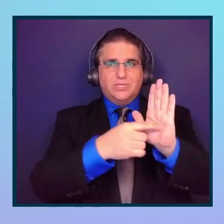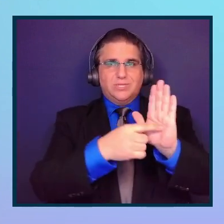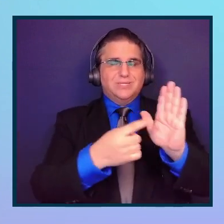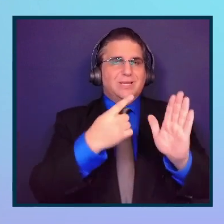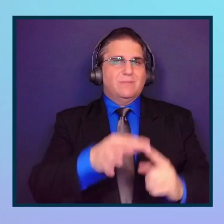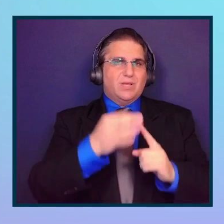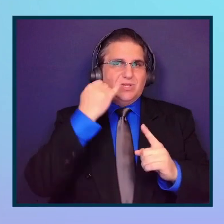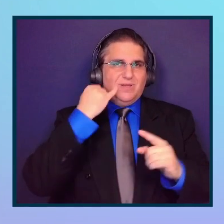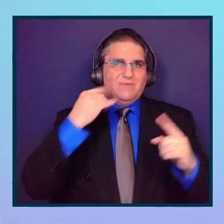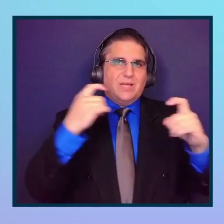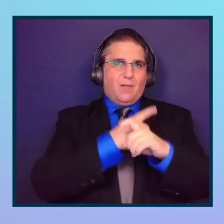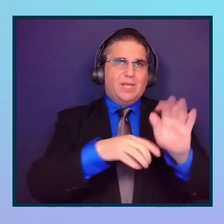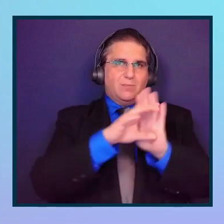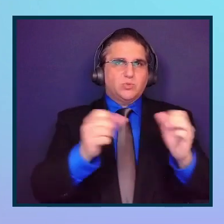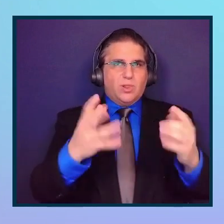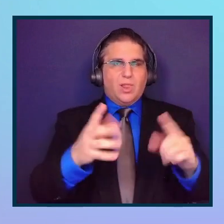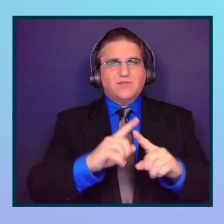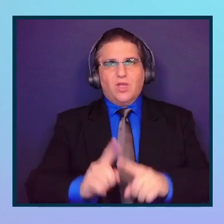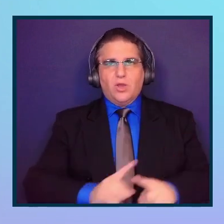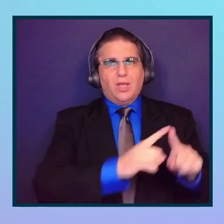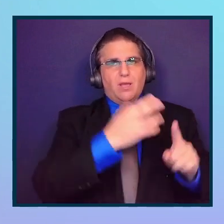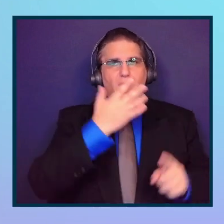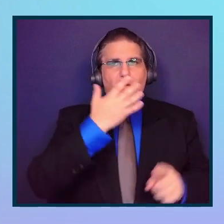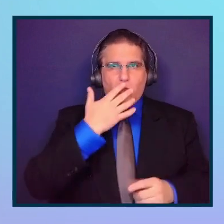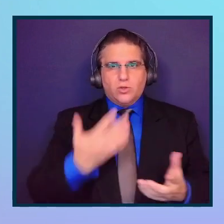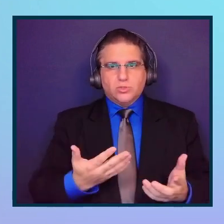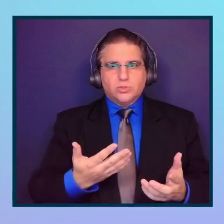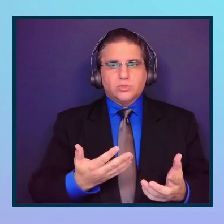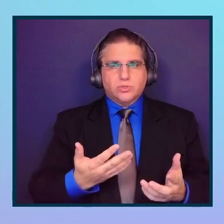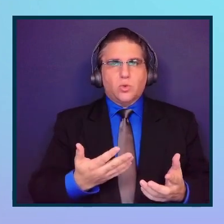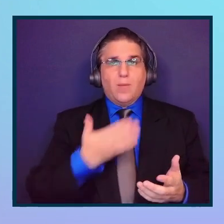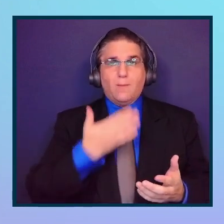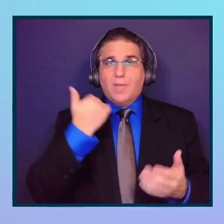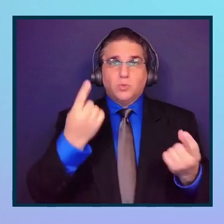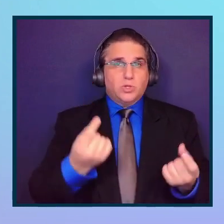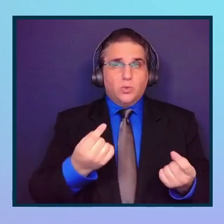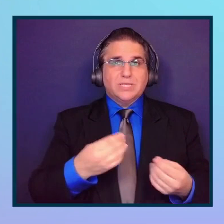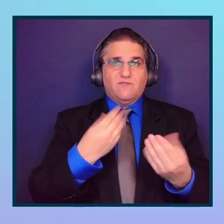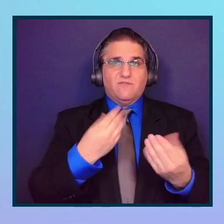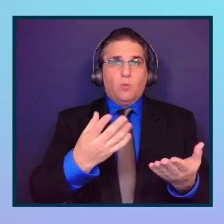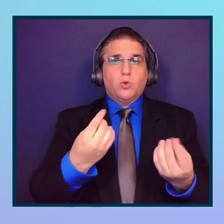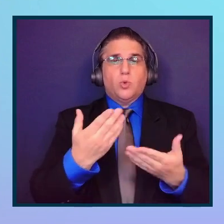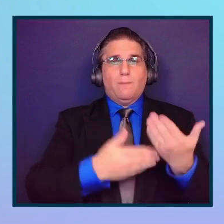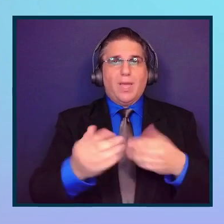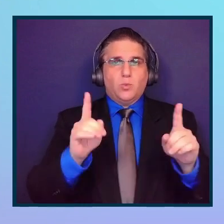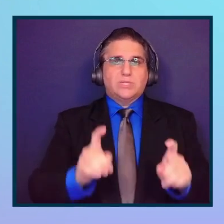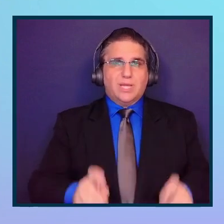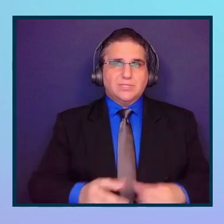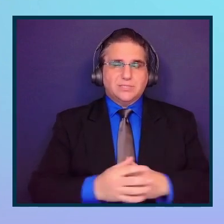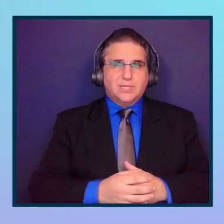a complex image with lots of varying colors. So the best we can do is just inform you to do a manual testing. Right.